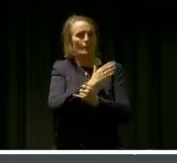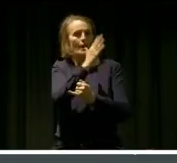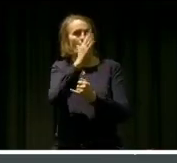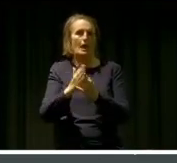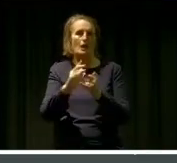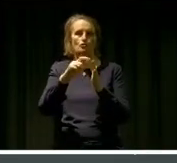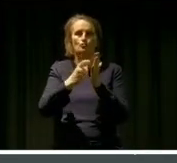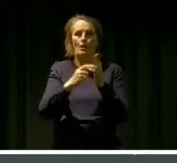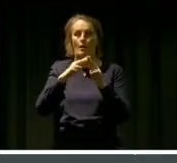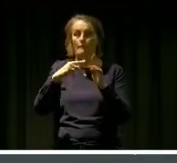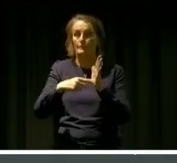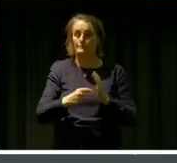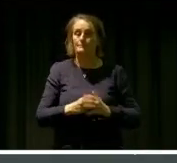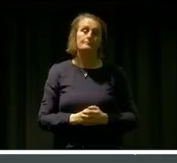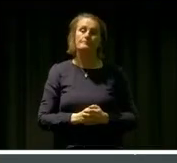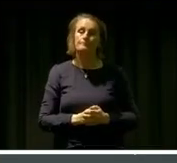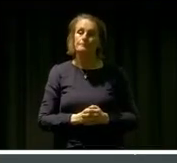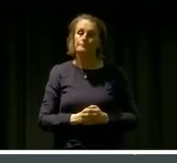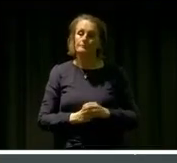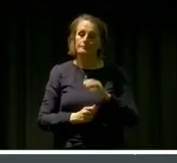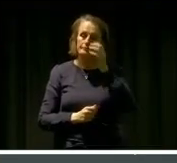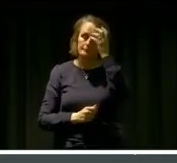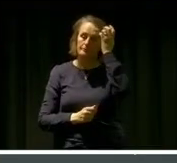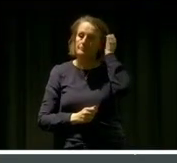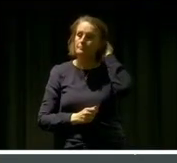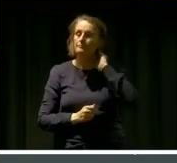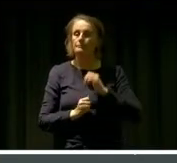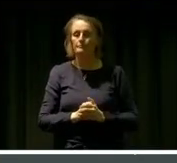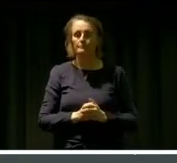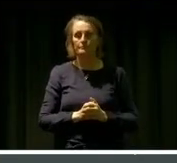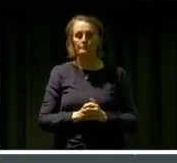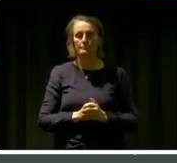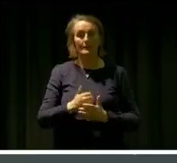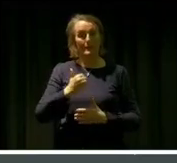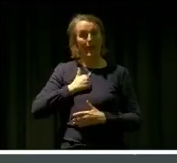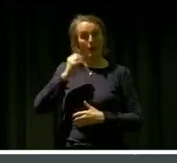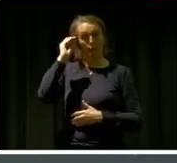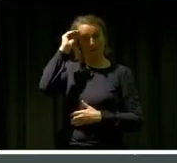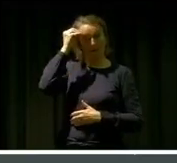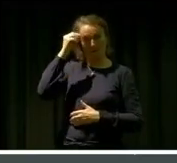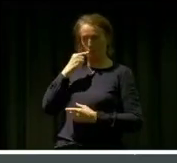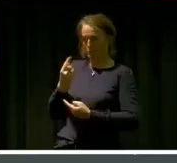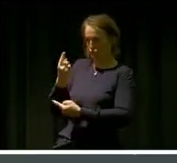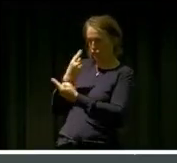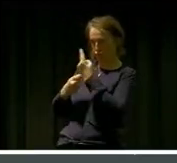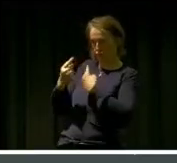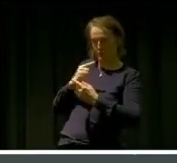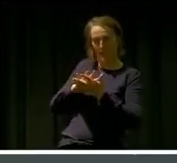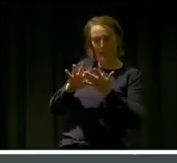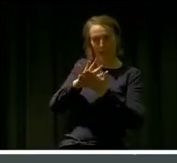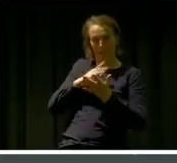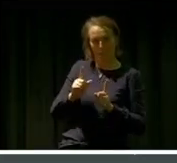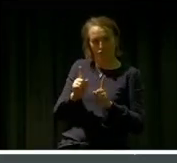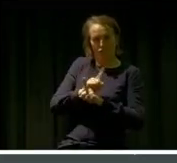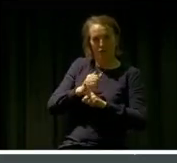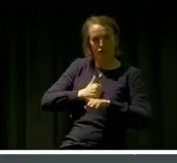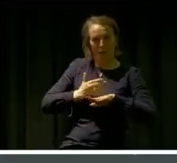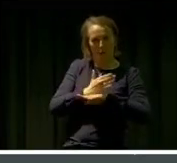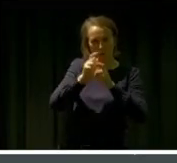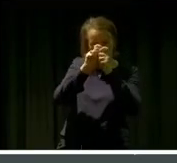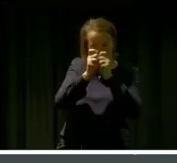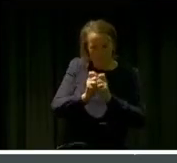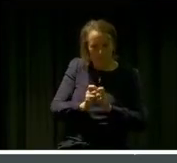Our steering committee informs us on changes we need to make to our work to make it relevant and understandable. The committee consists of